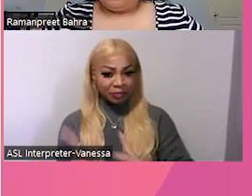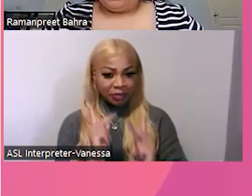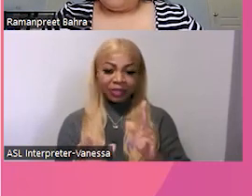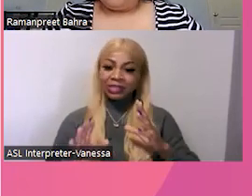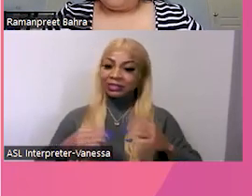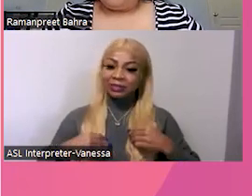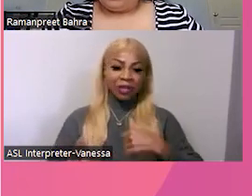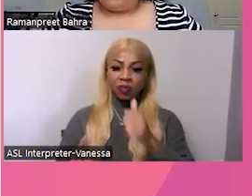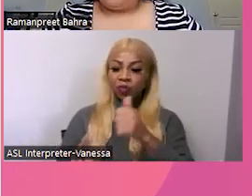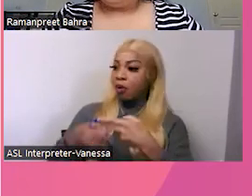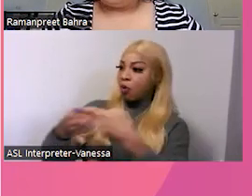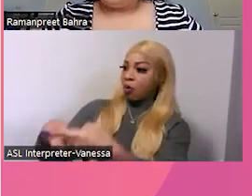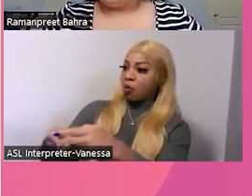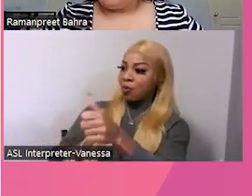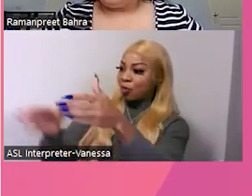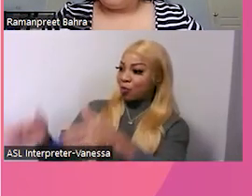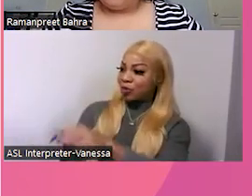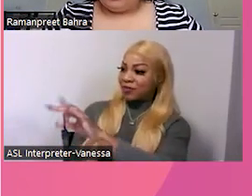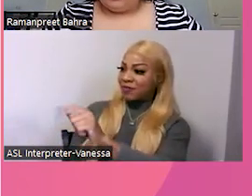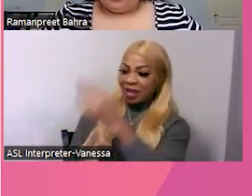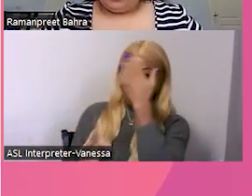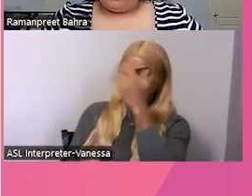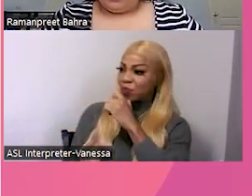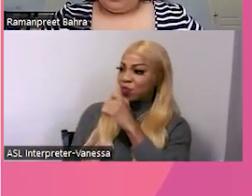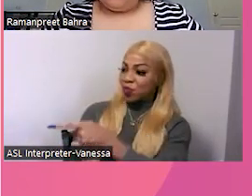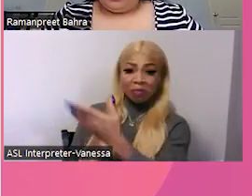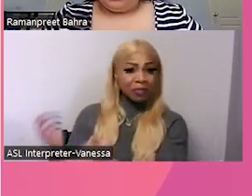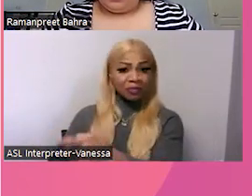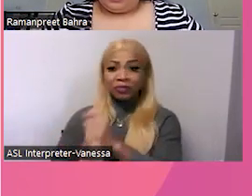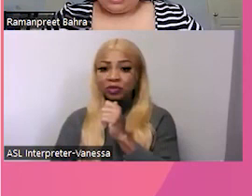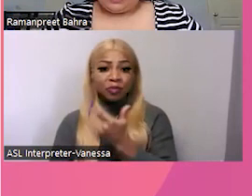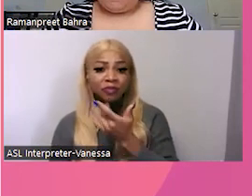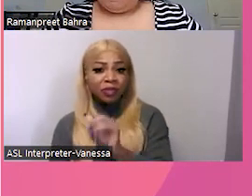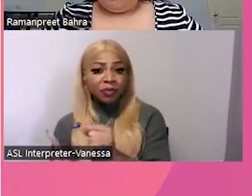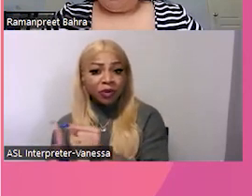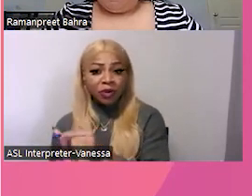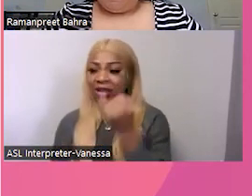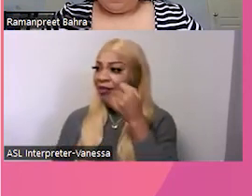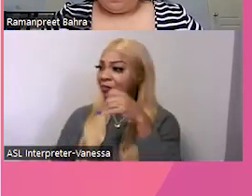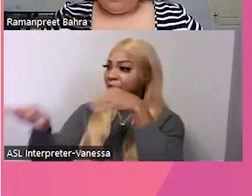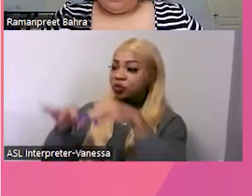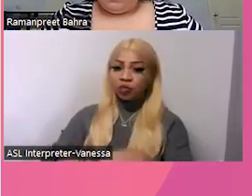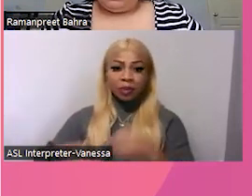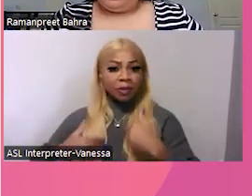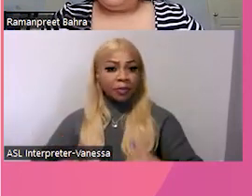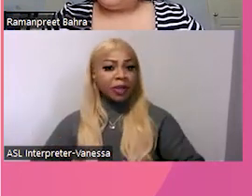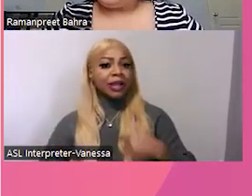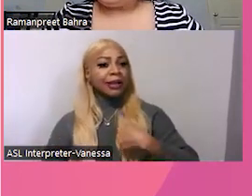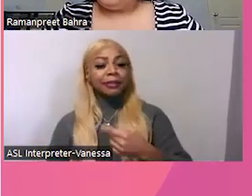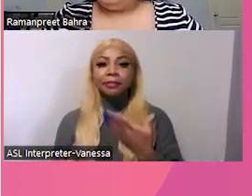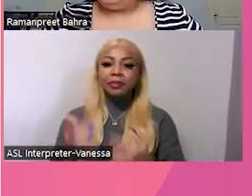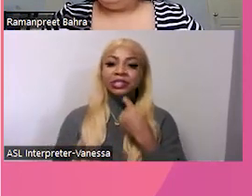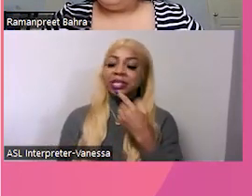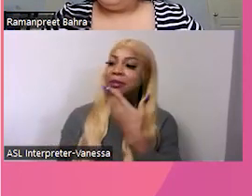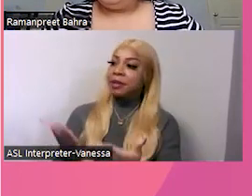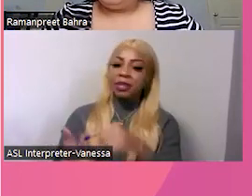another person fat that I don't know who doesn't use that term. If you were talking about their body, I'd certainly say someone perhaps who is plus size